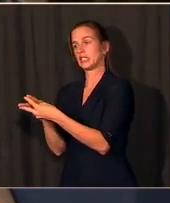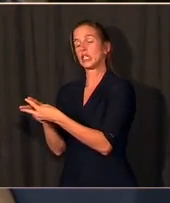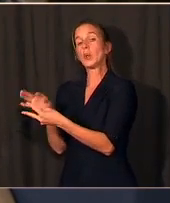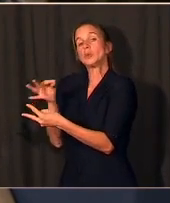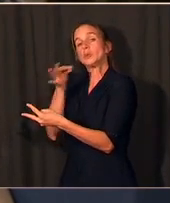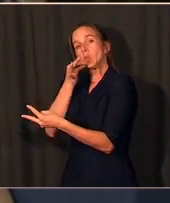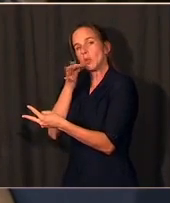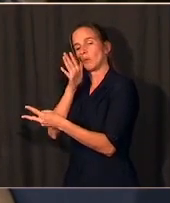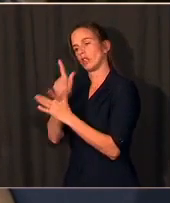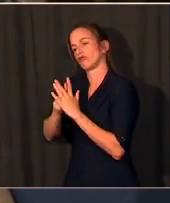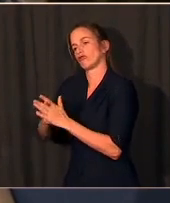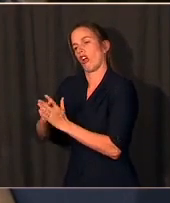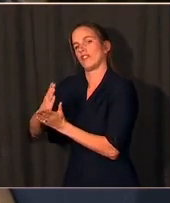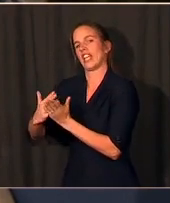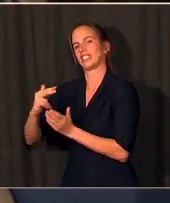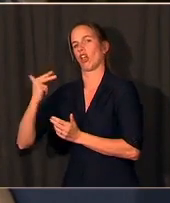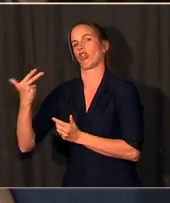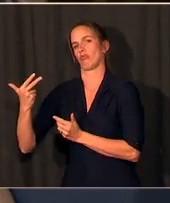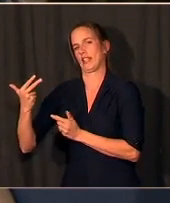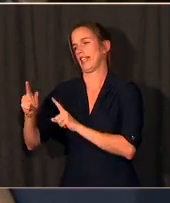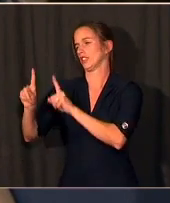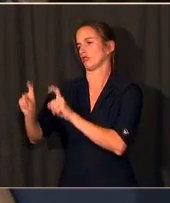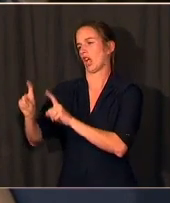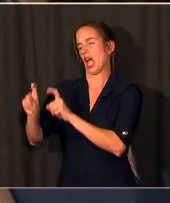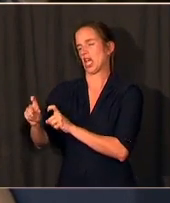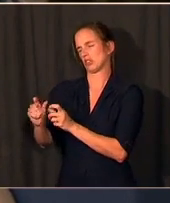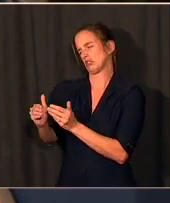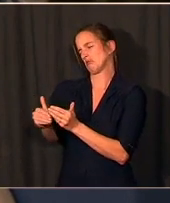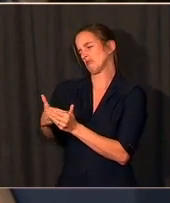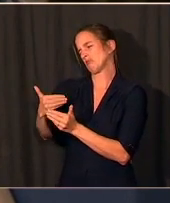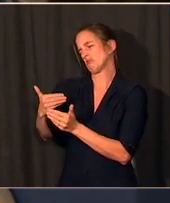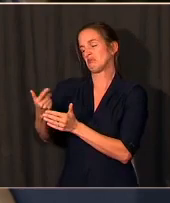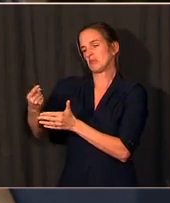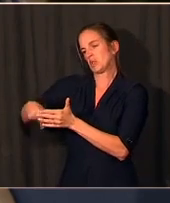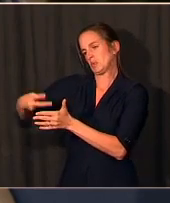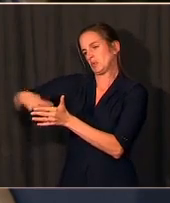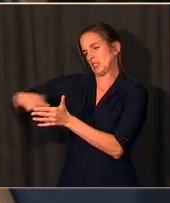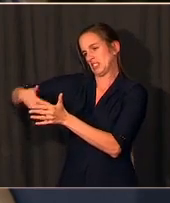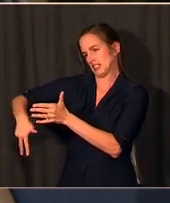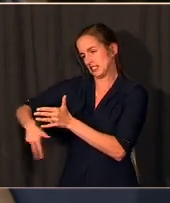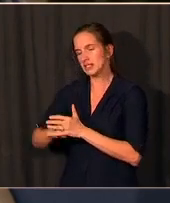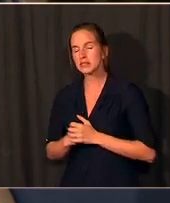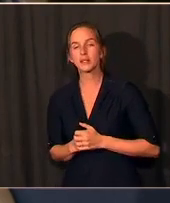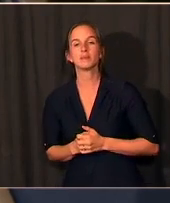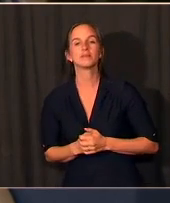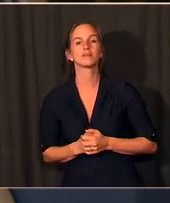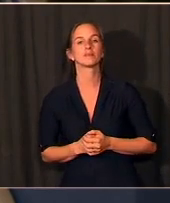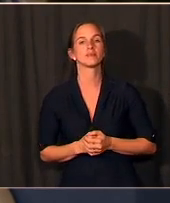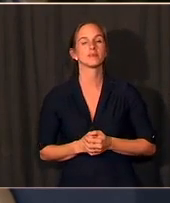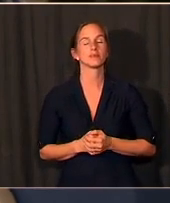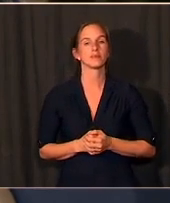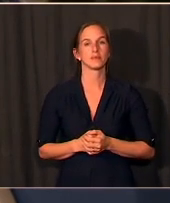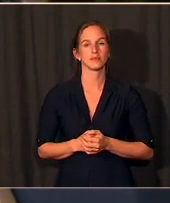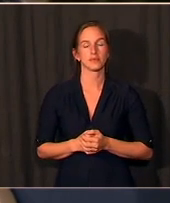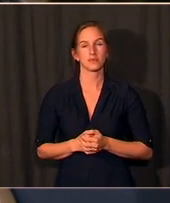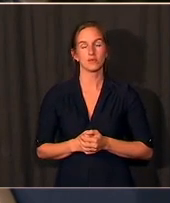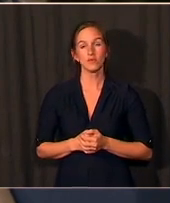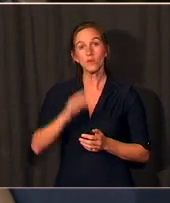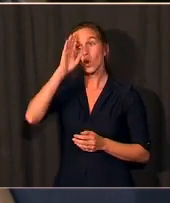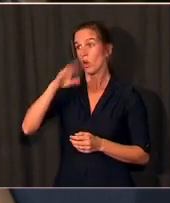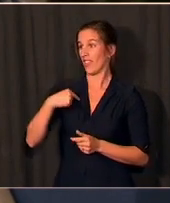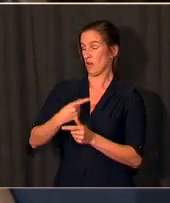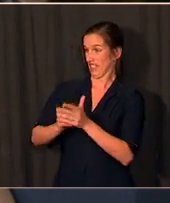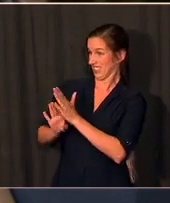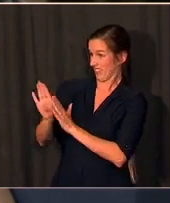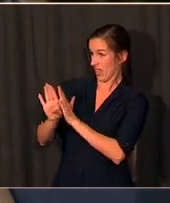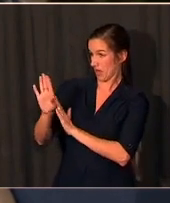phase 3 trials within the next few weeks. And while we are developing this vaccine, we haven't